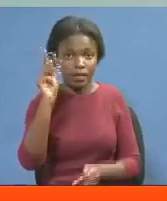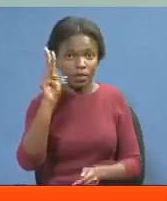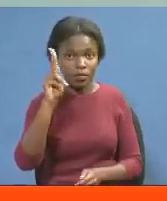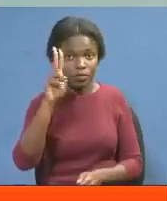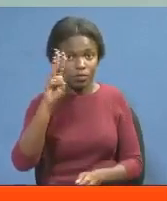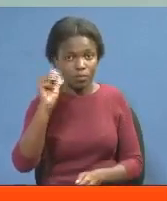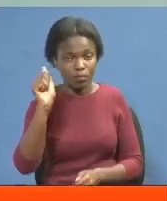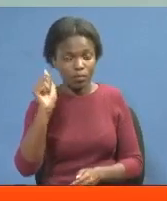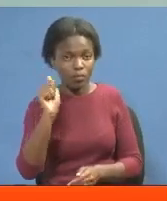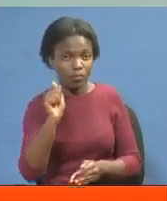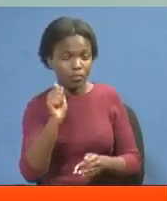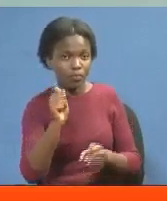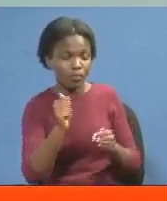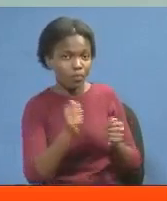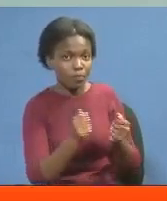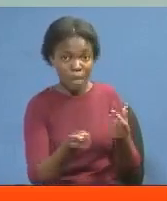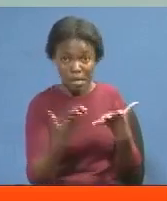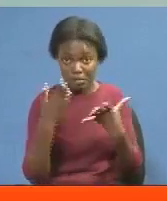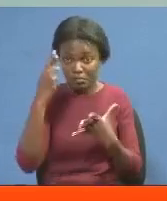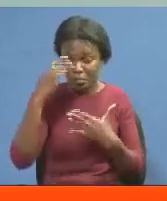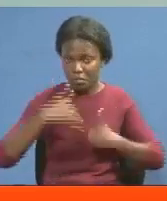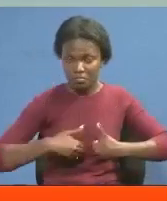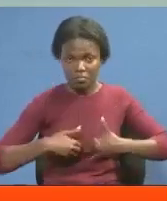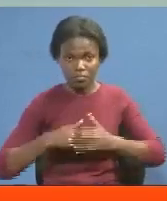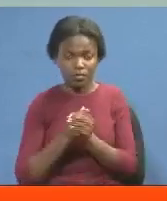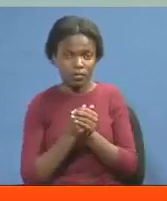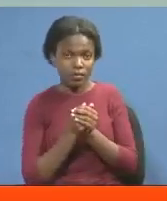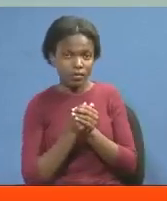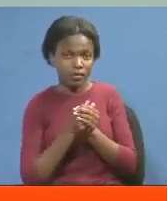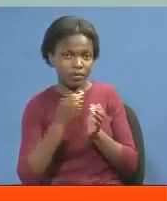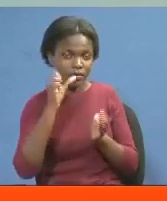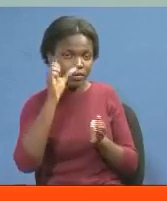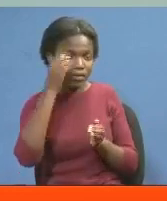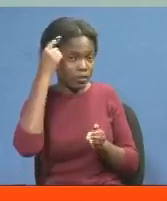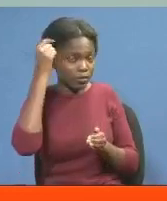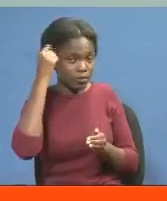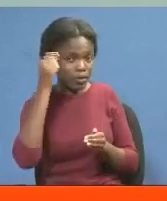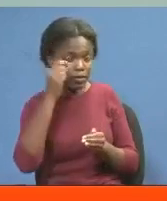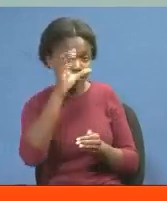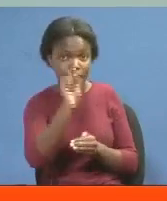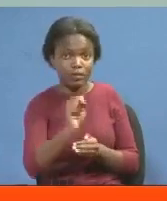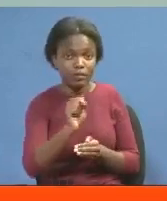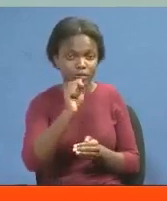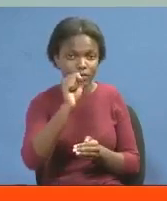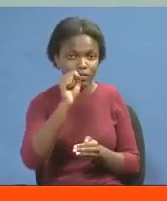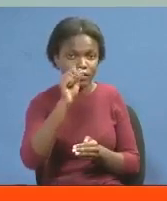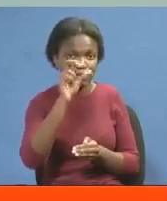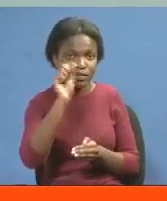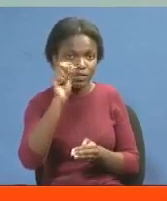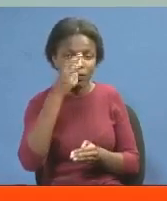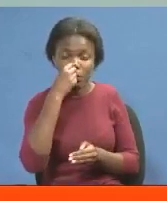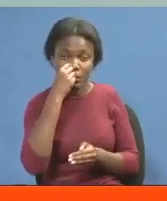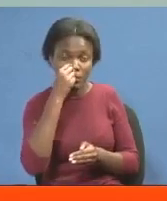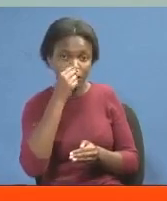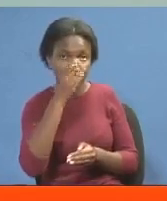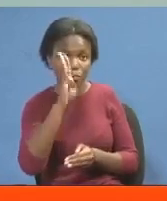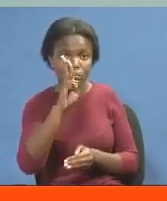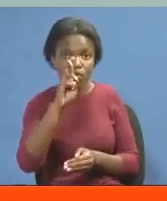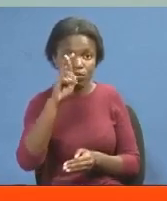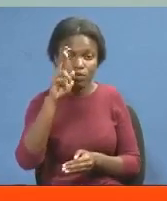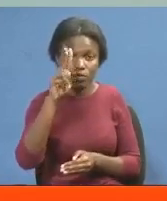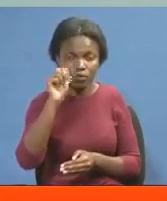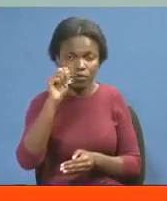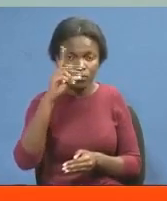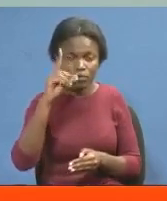close to 500,000 refugees, majorly from Somalia. Others are from Sudan, South Sudan, Ethiopia, DRC, and Burundi.